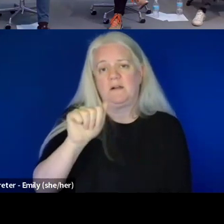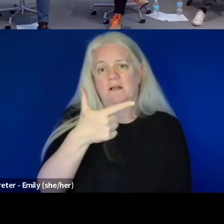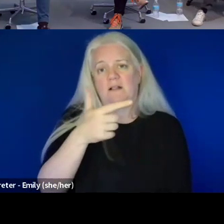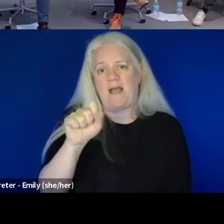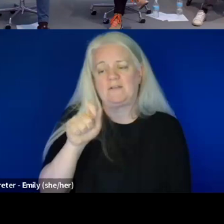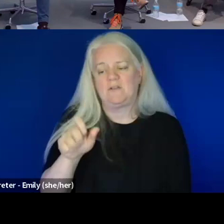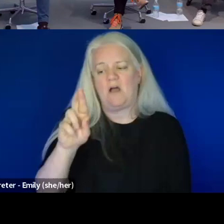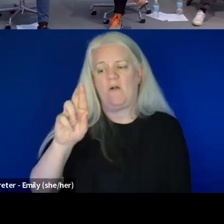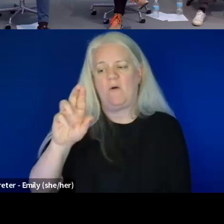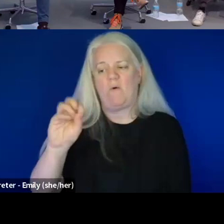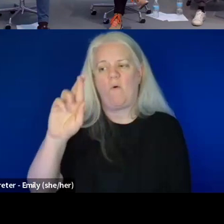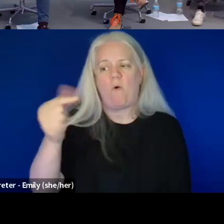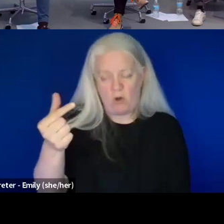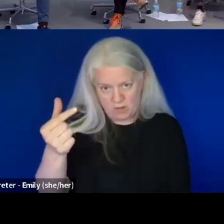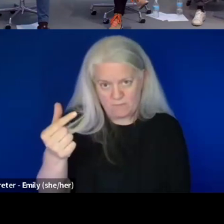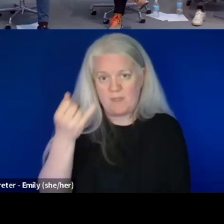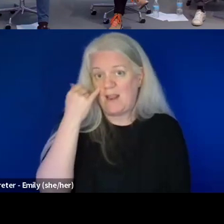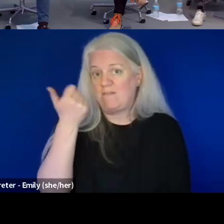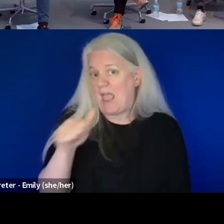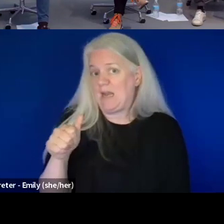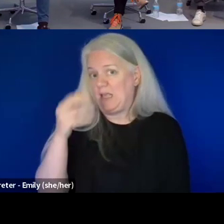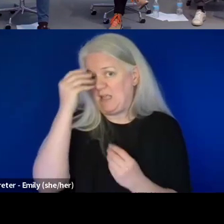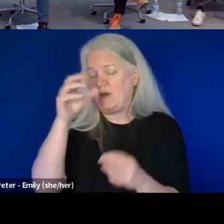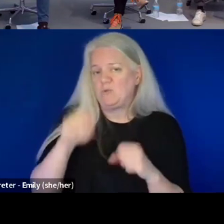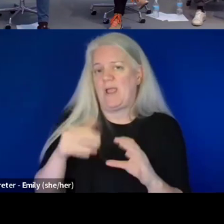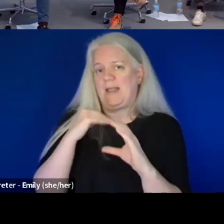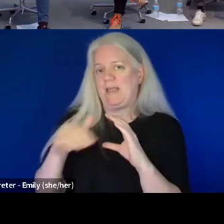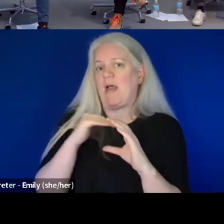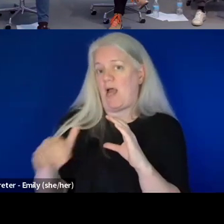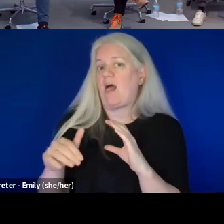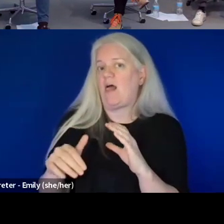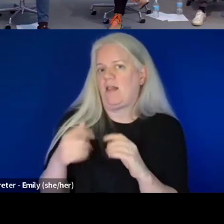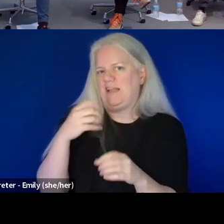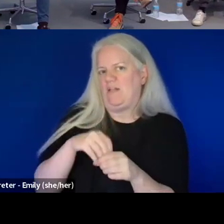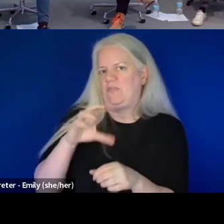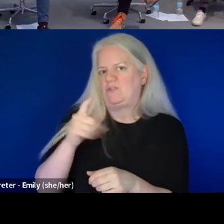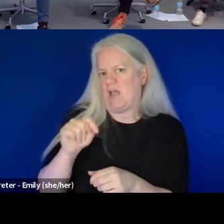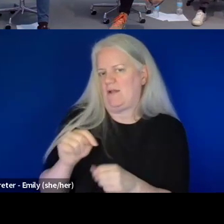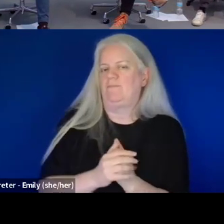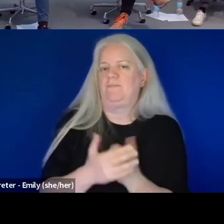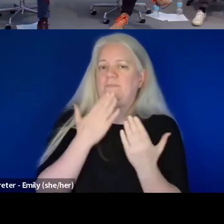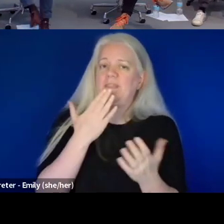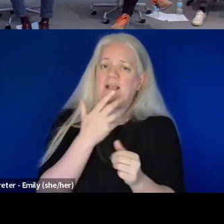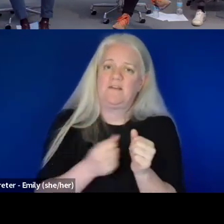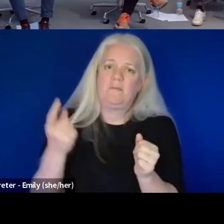to the emails that Hannah put on the screen. Thanks so much for being on the back end, Hannah. Thanks everybody.